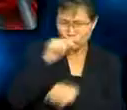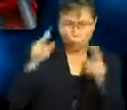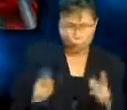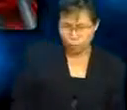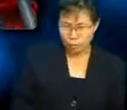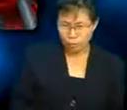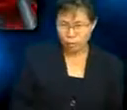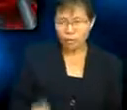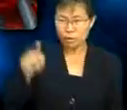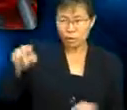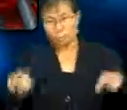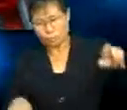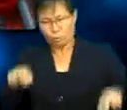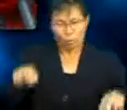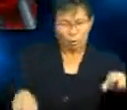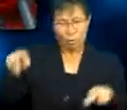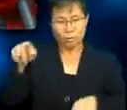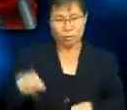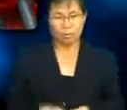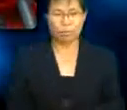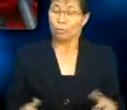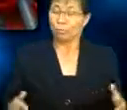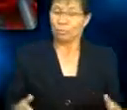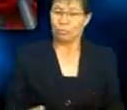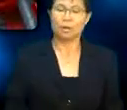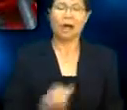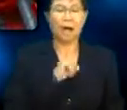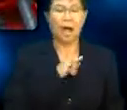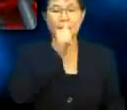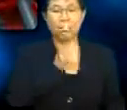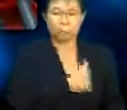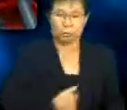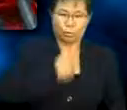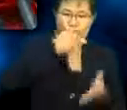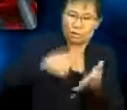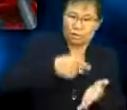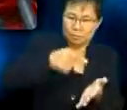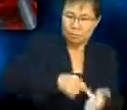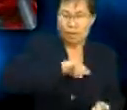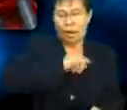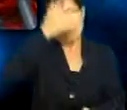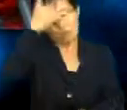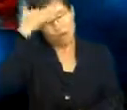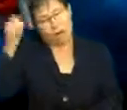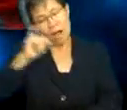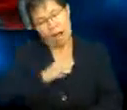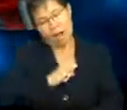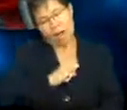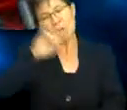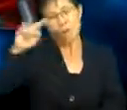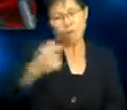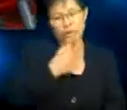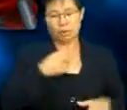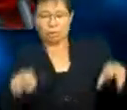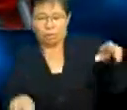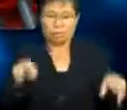bodies? You're not a human. You're a robot. Oops, I'm sorry. Sometimes I